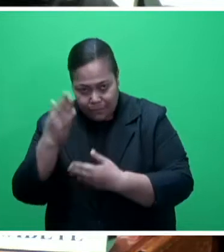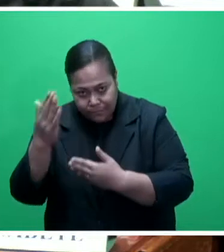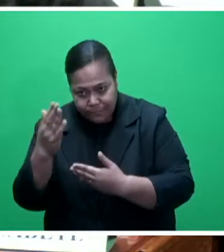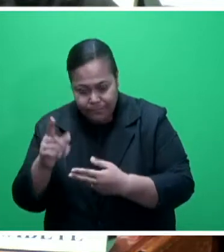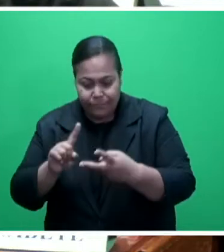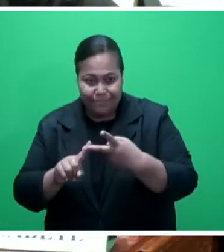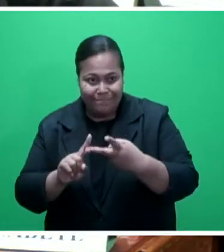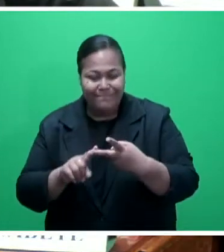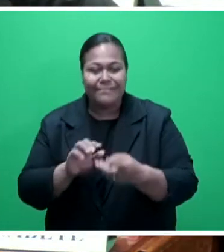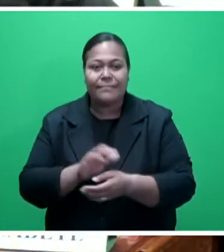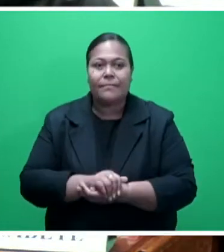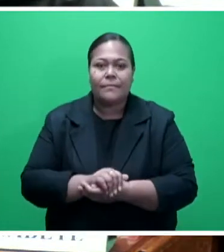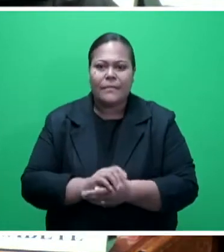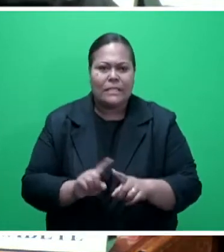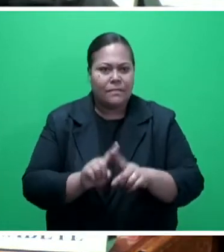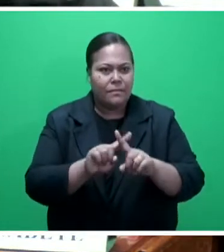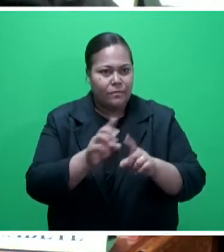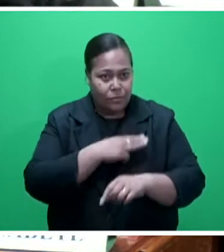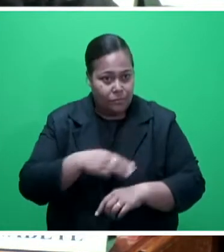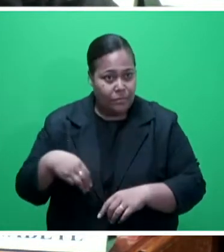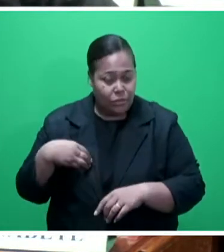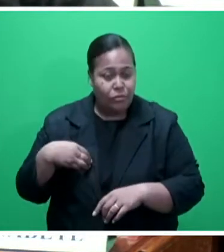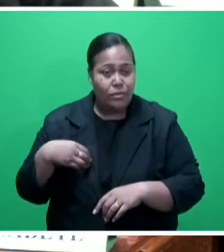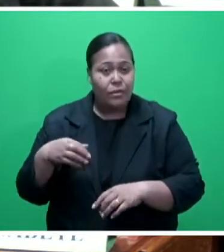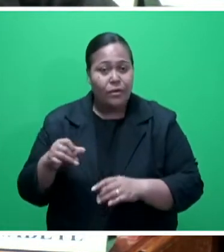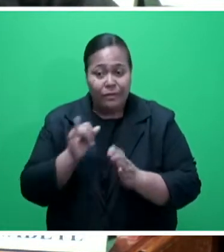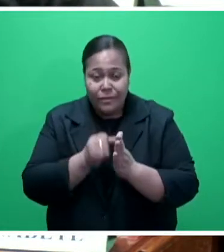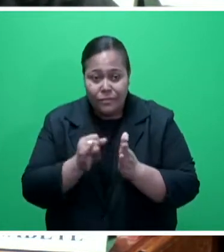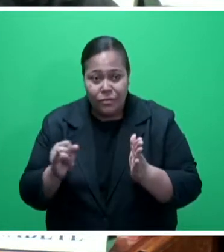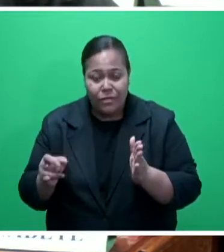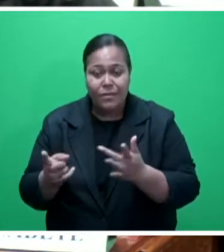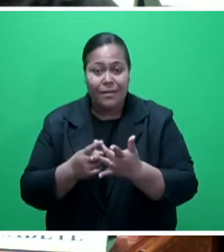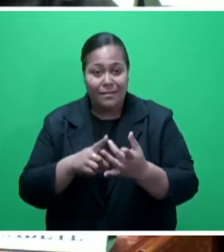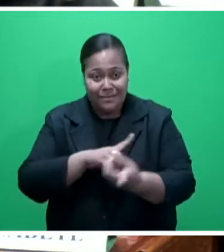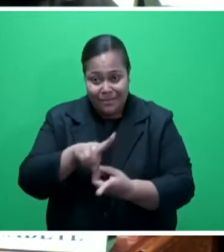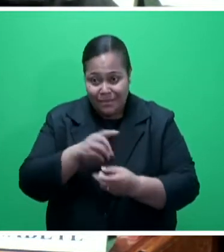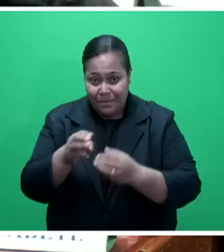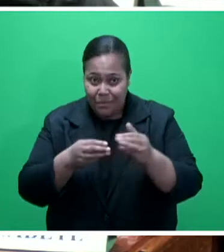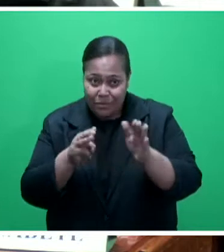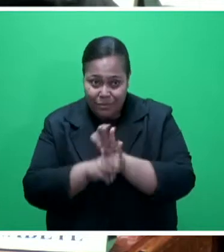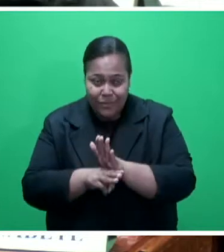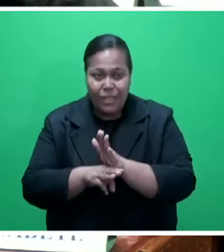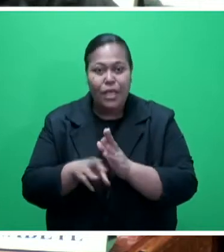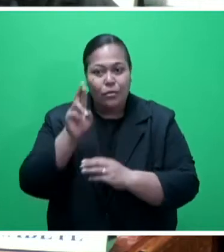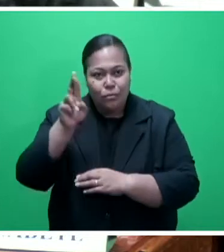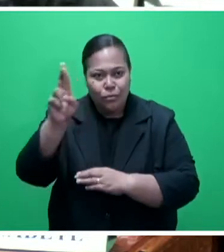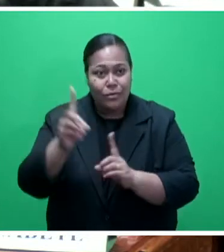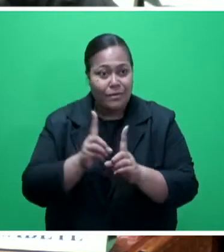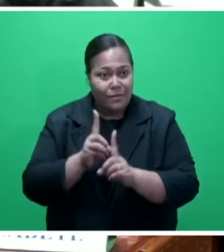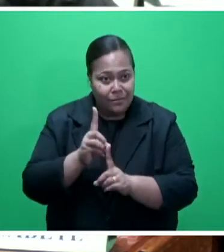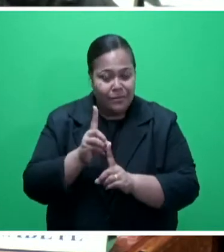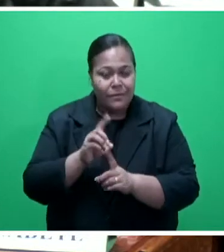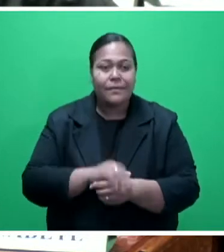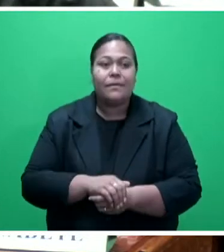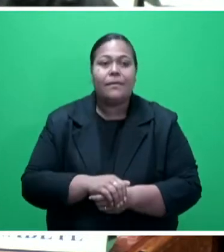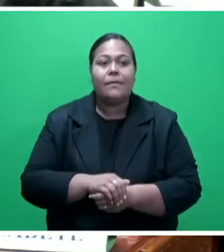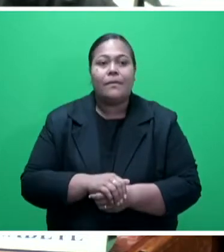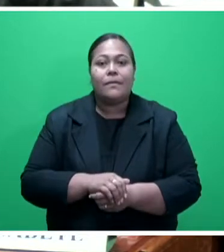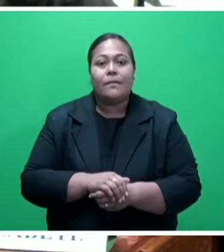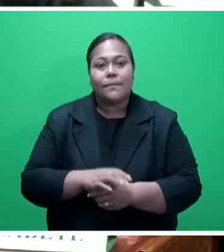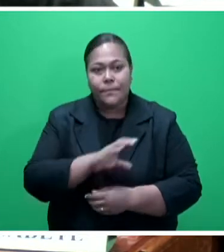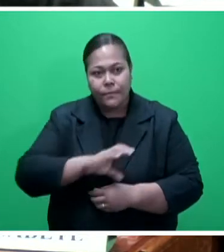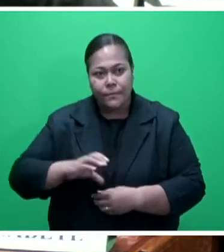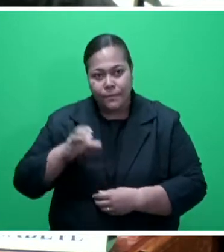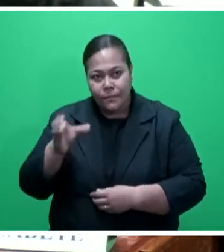ministries, Ministry for Infrastructure and Disaster Management, and, of course, the Ministry for Rural Development, which the